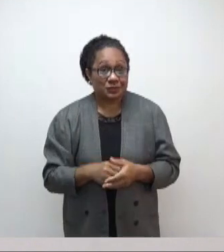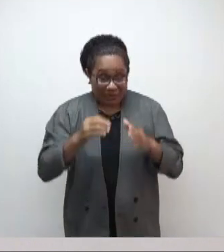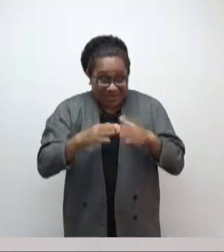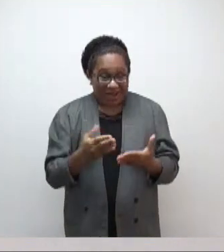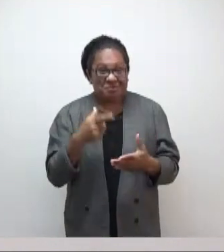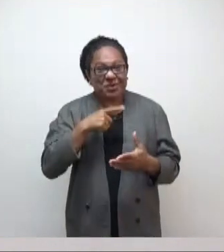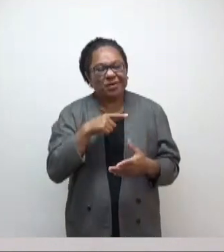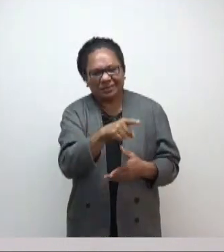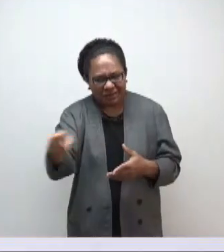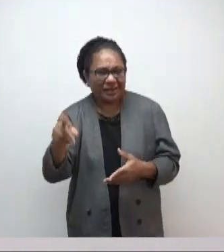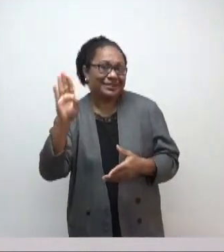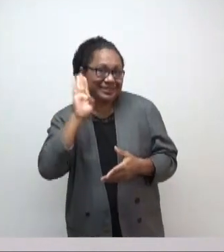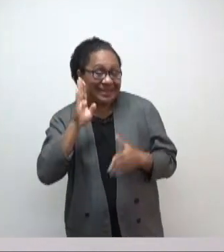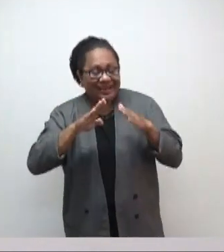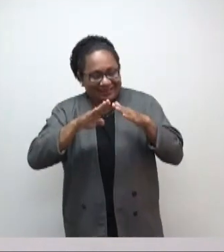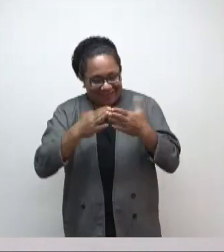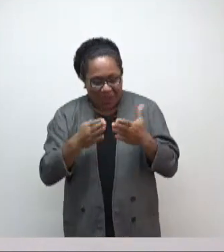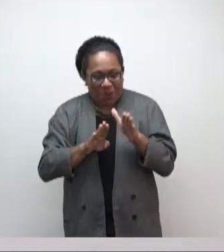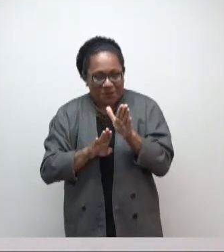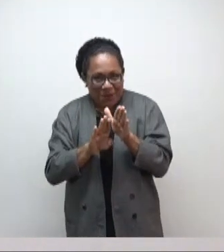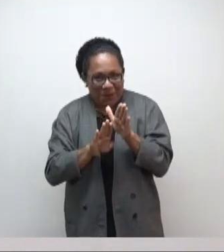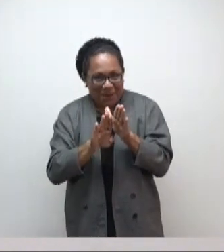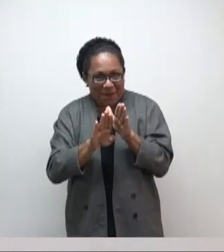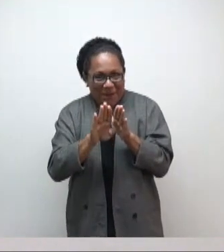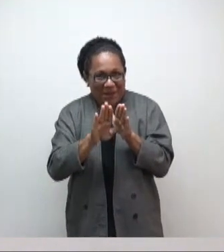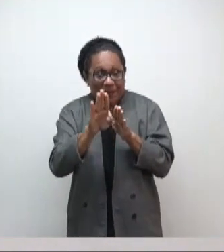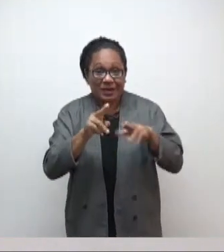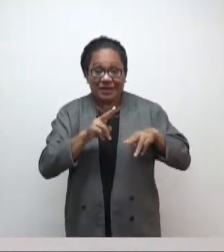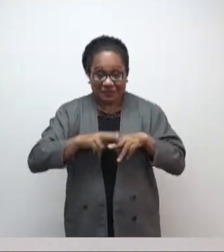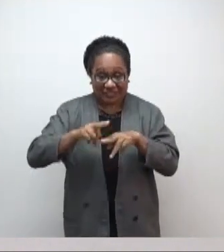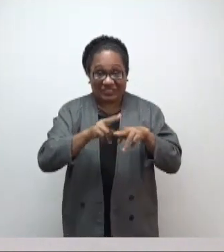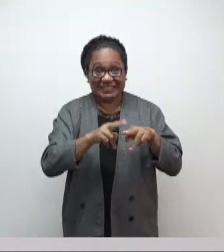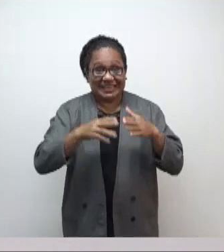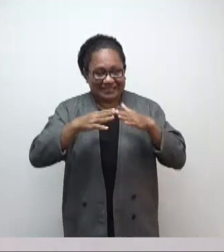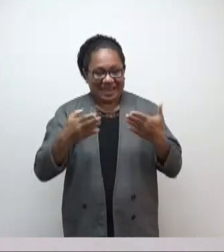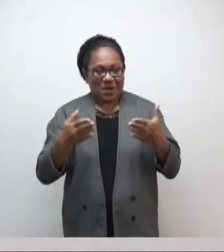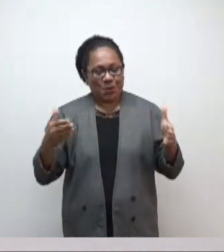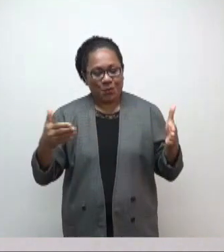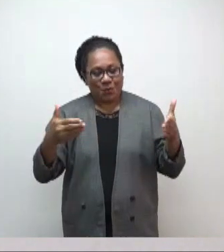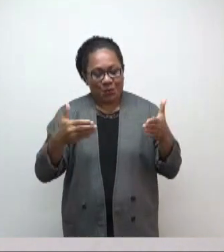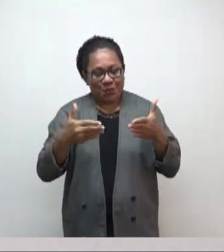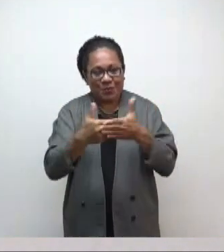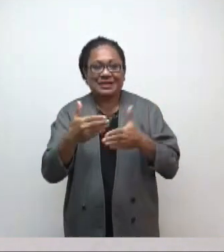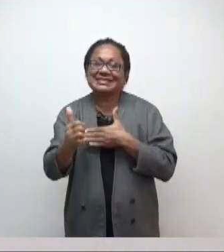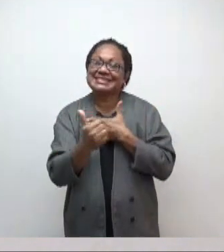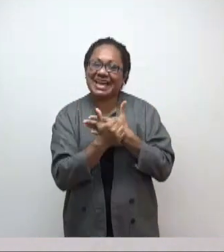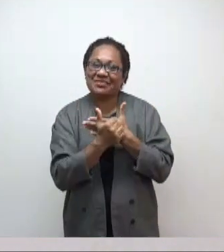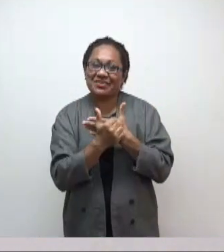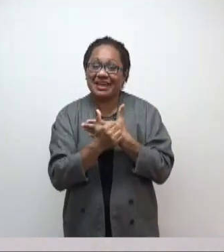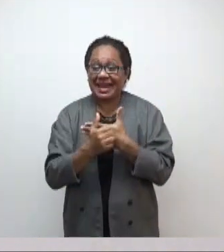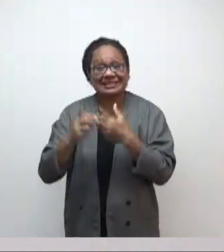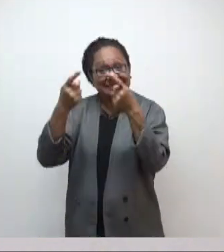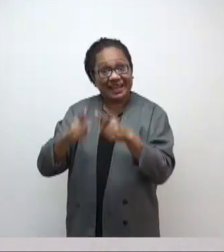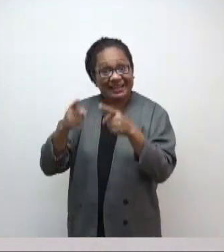up, building a powerful wall of protection between Fijians and severe disease and death due to COVID-19.